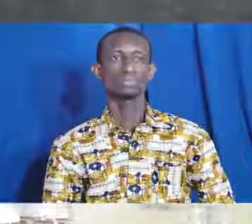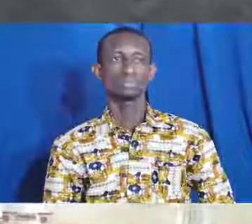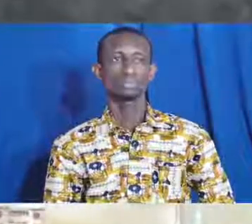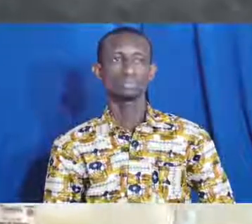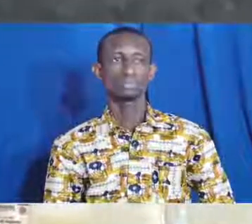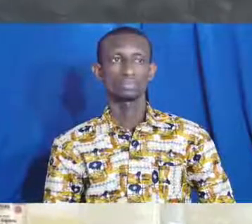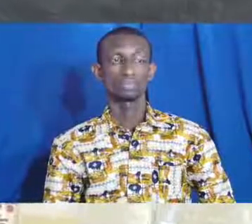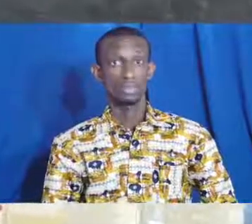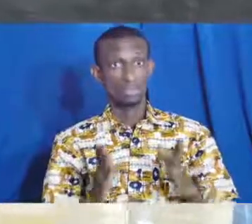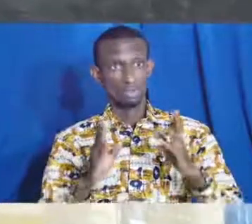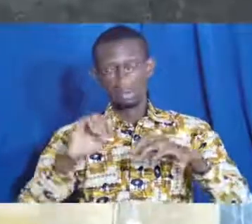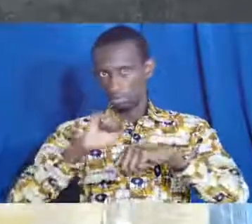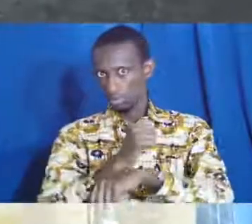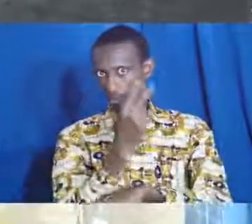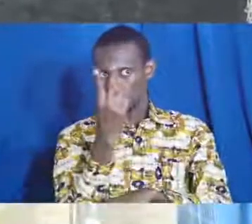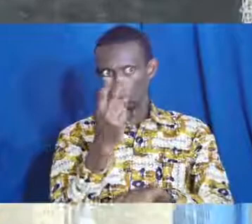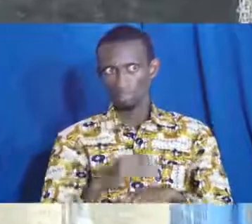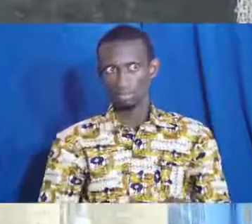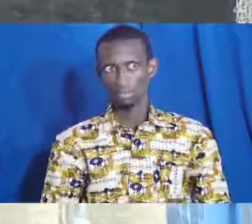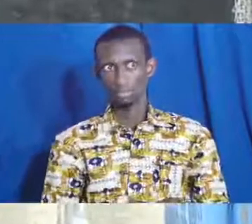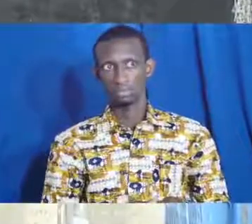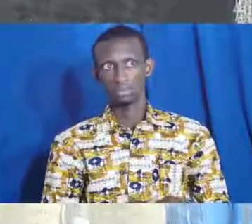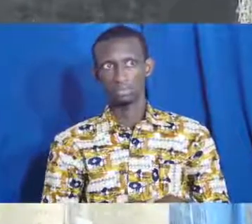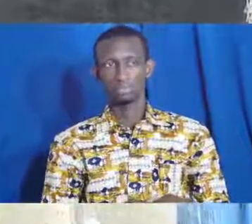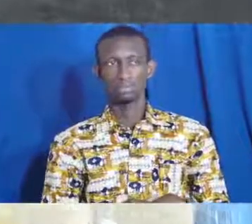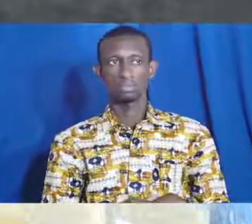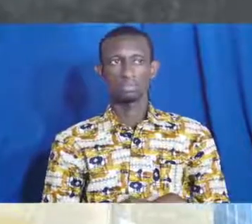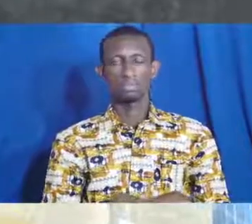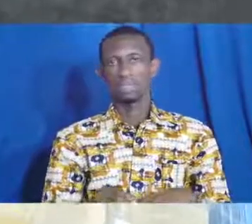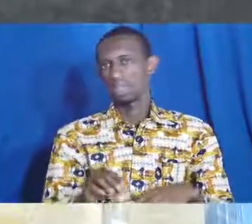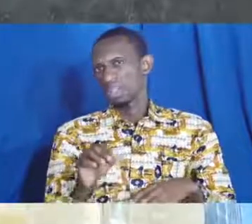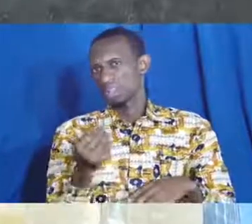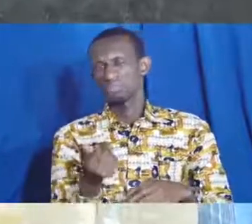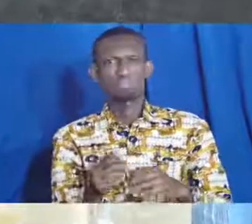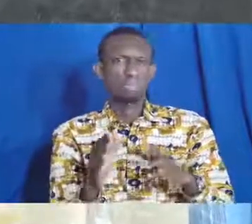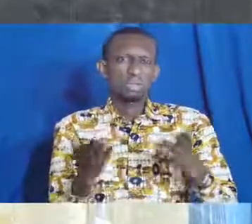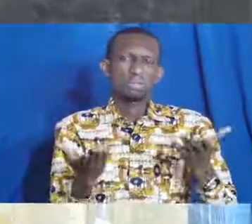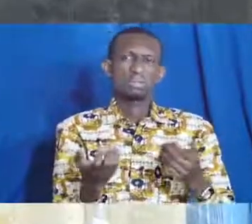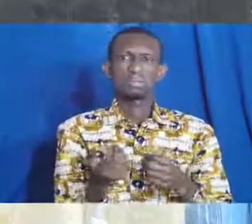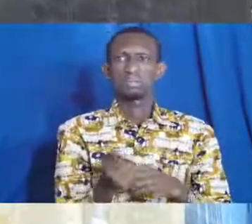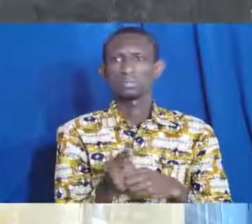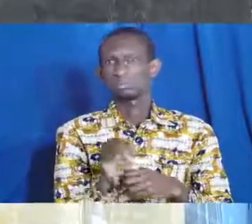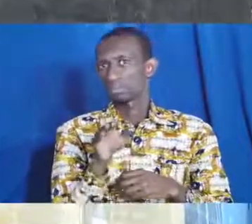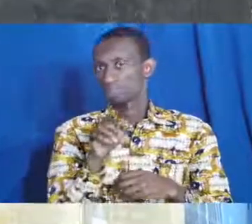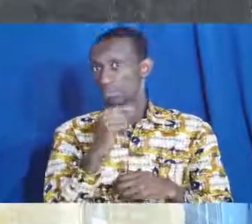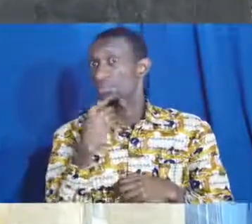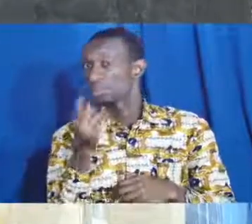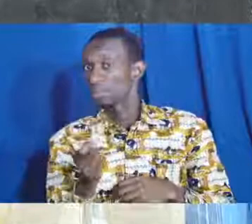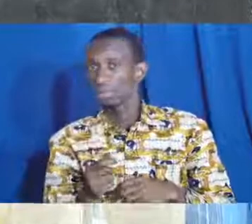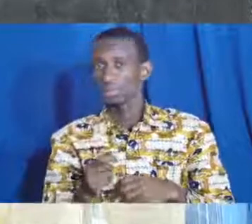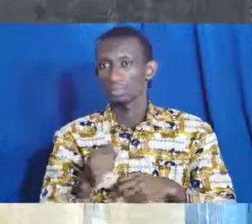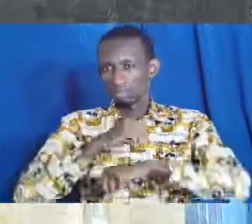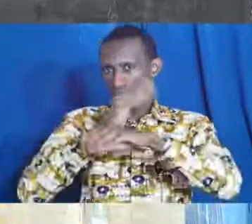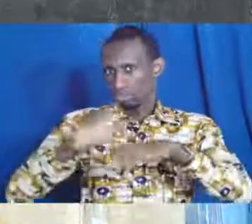So it is Senior 2, but I also ask even the Senior 3s can follow, because this will be even the revision. Probably